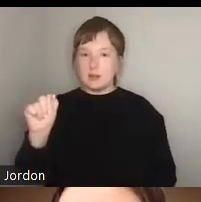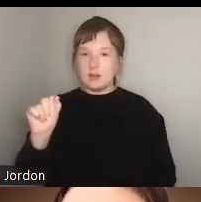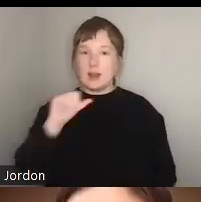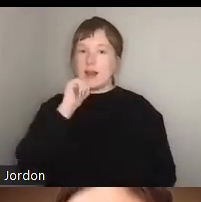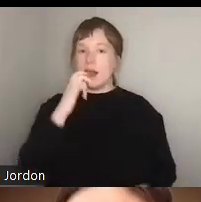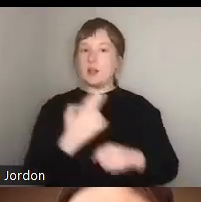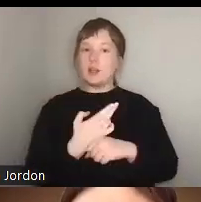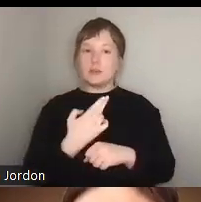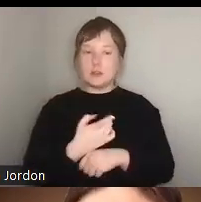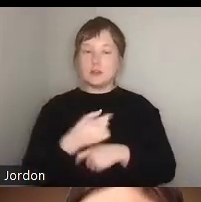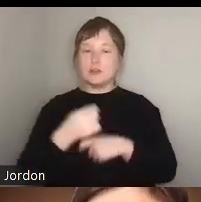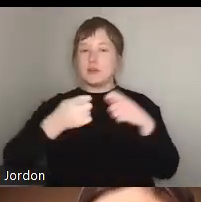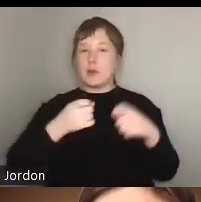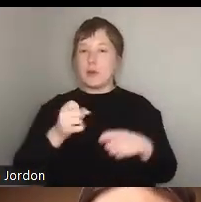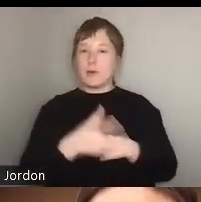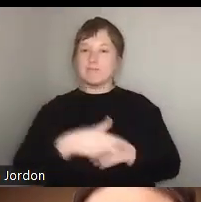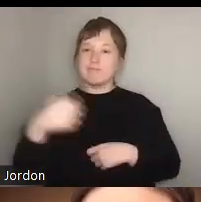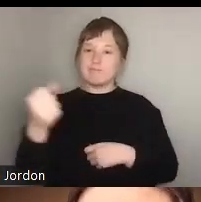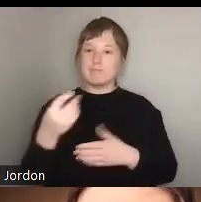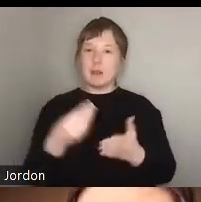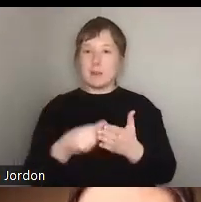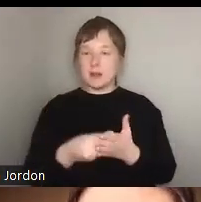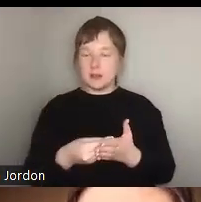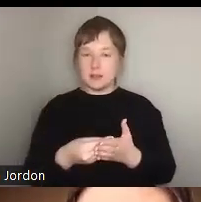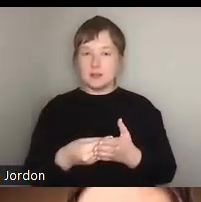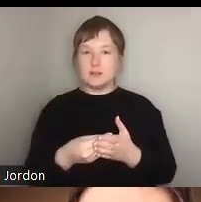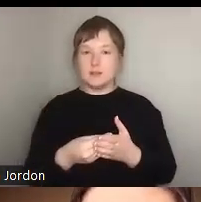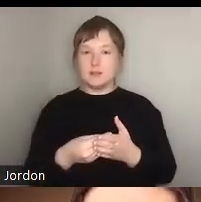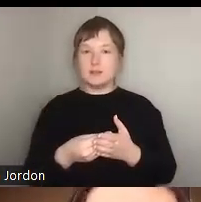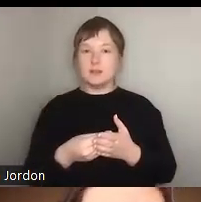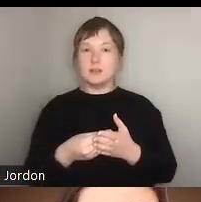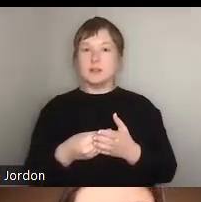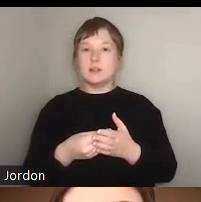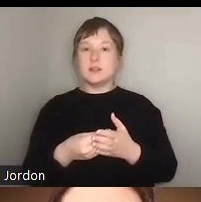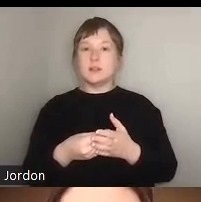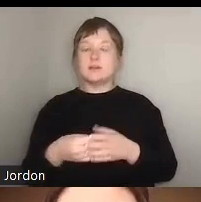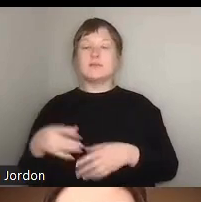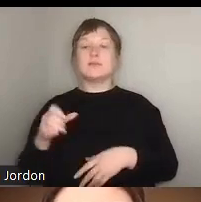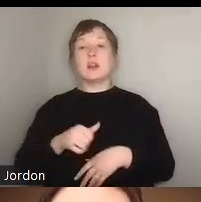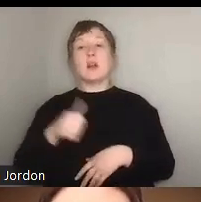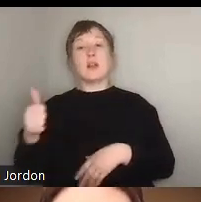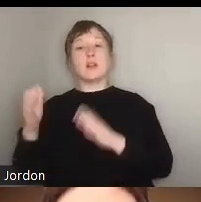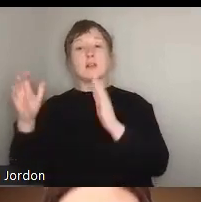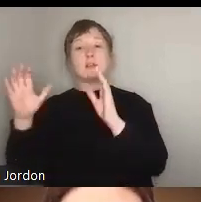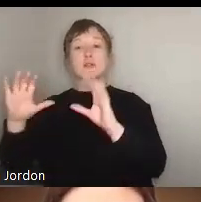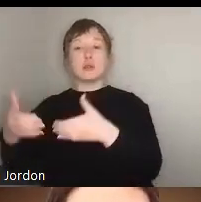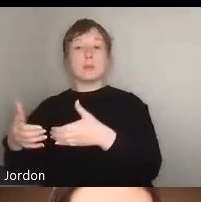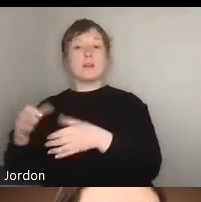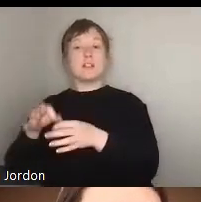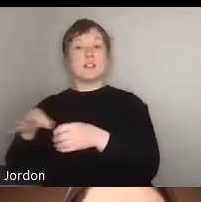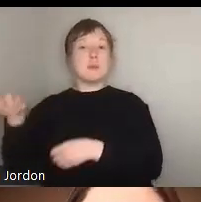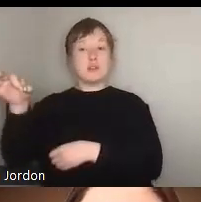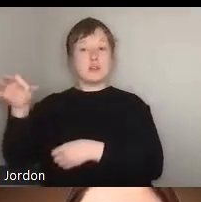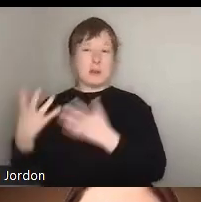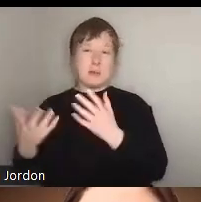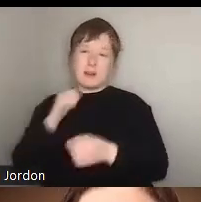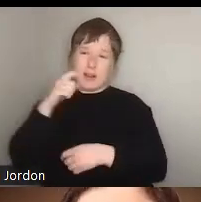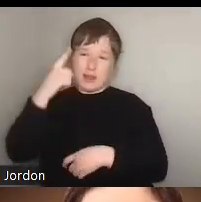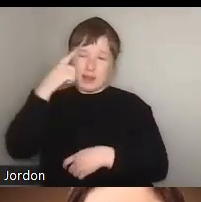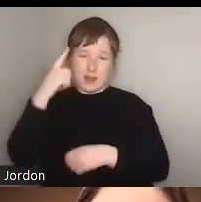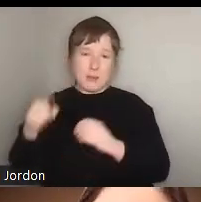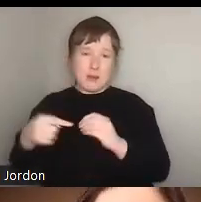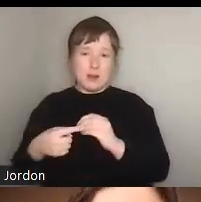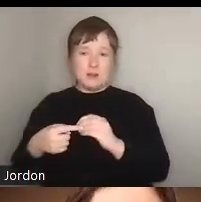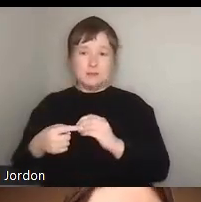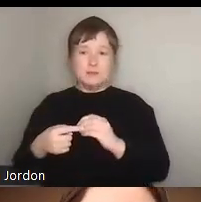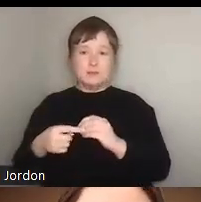controlling, or taking somebody's money. And spiritual abuse is another example that we might not always think about. In